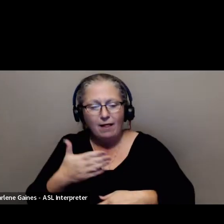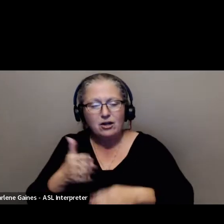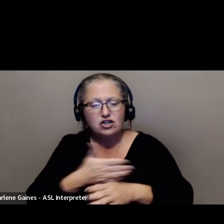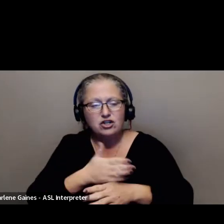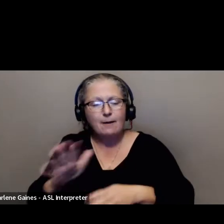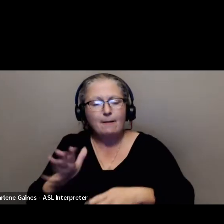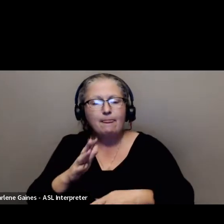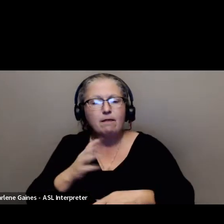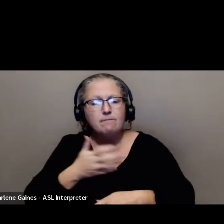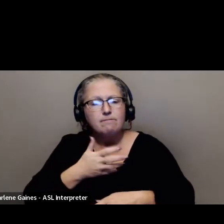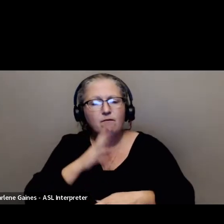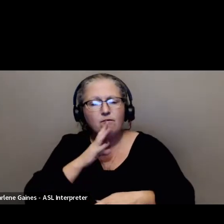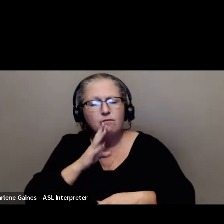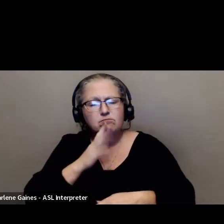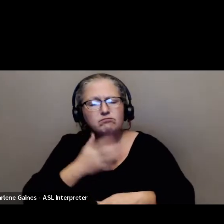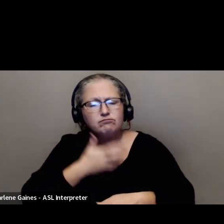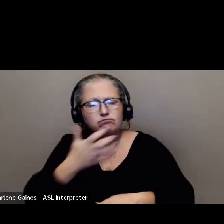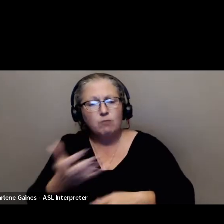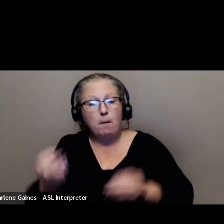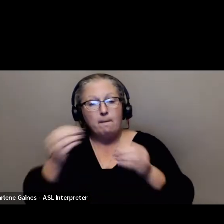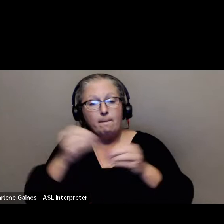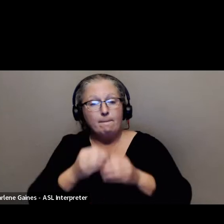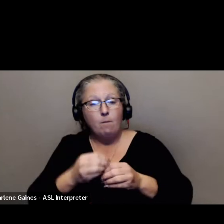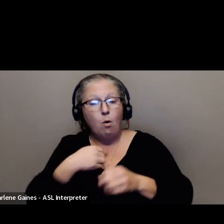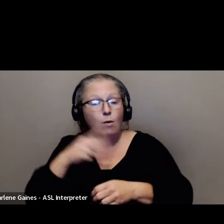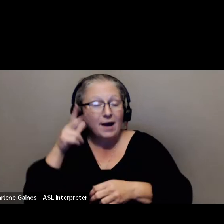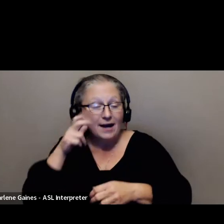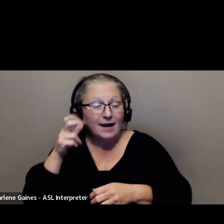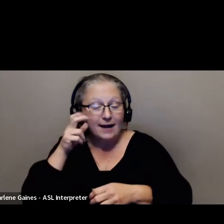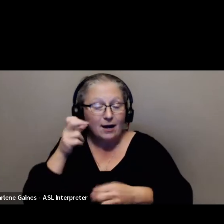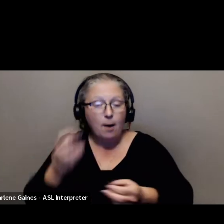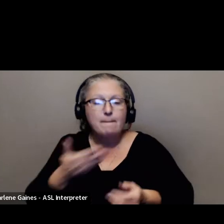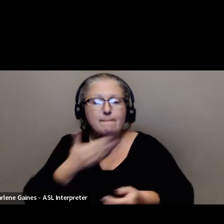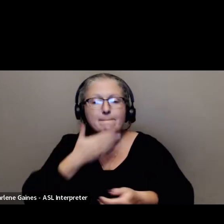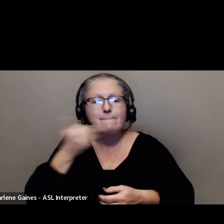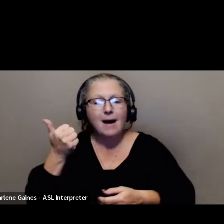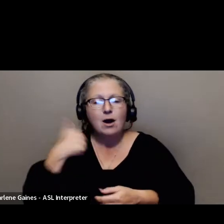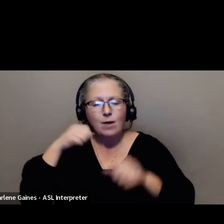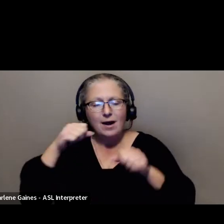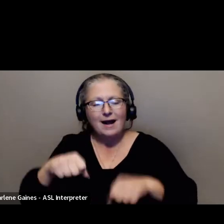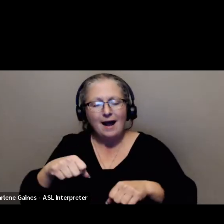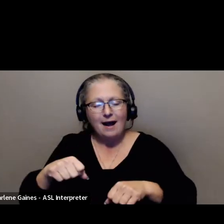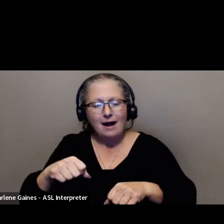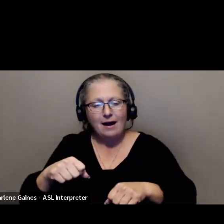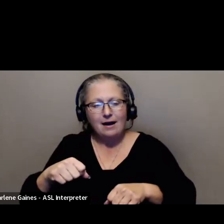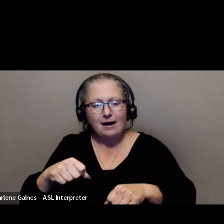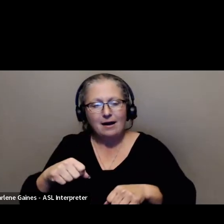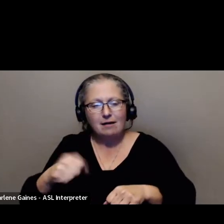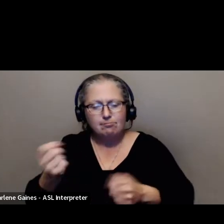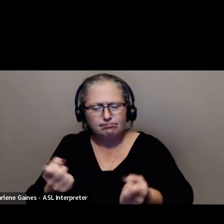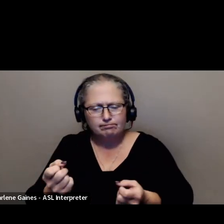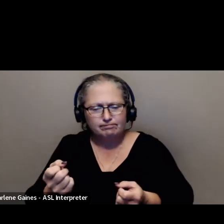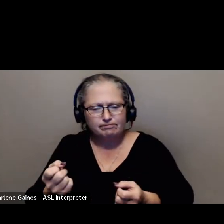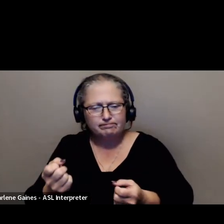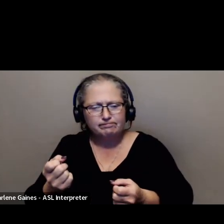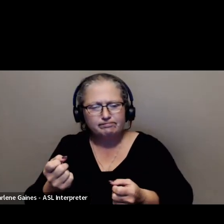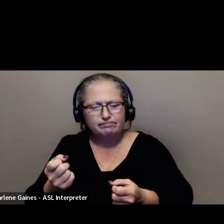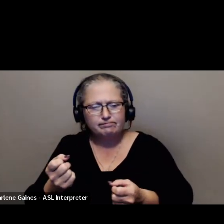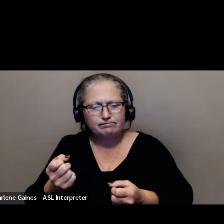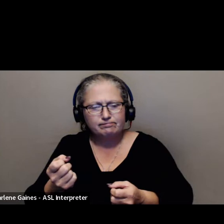their voices, because the more voices that we hear, the better we're able to grapple with